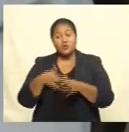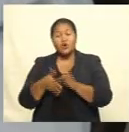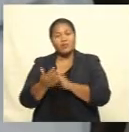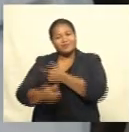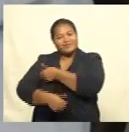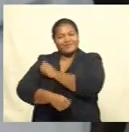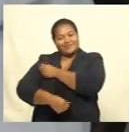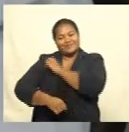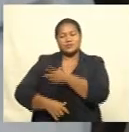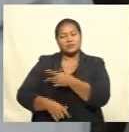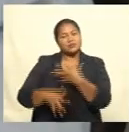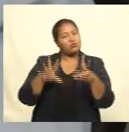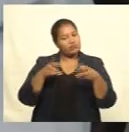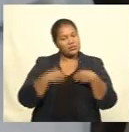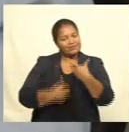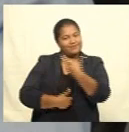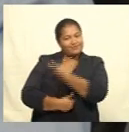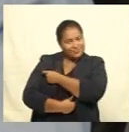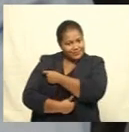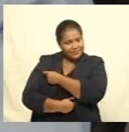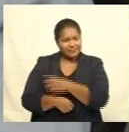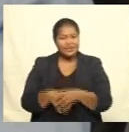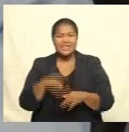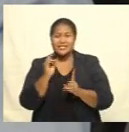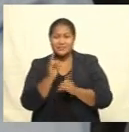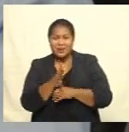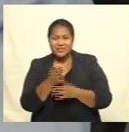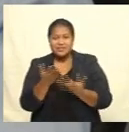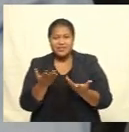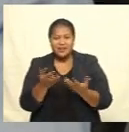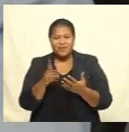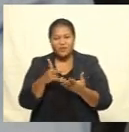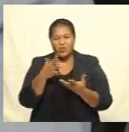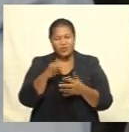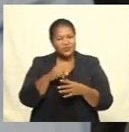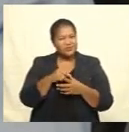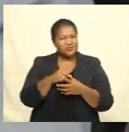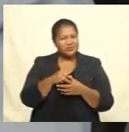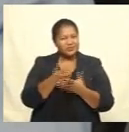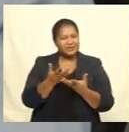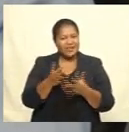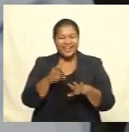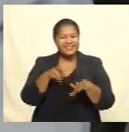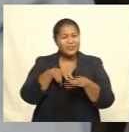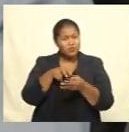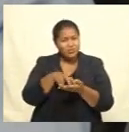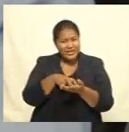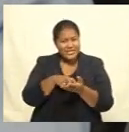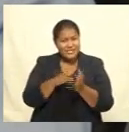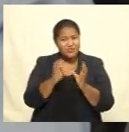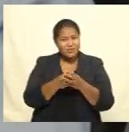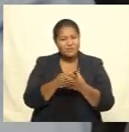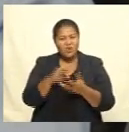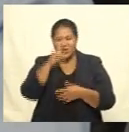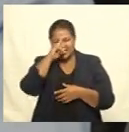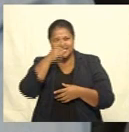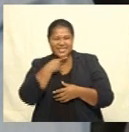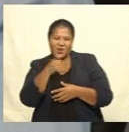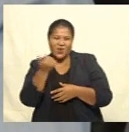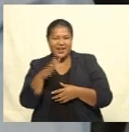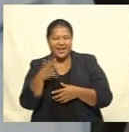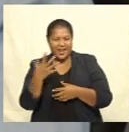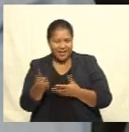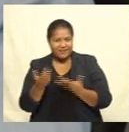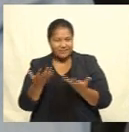jab, especially those with underlying conditions, those who are most vulnerable, but really every